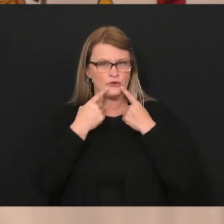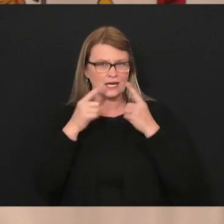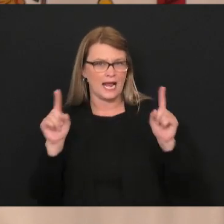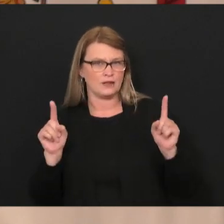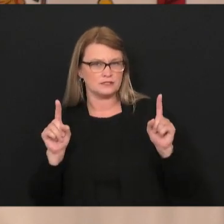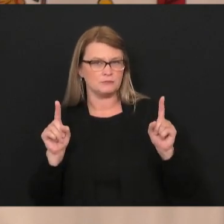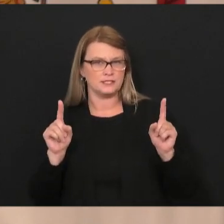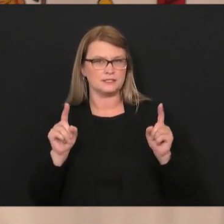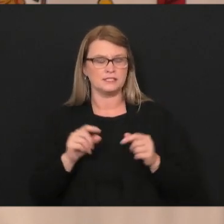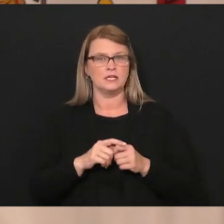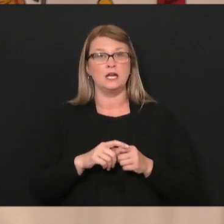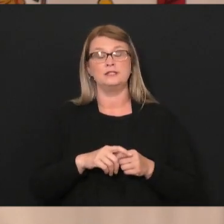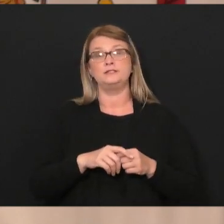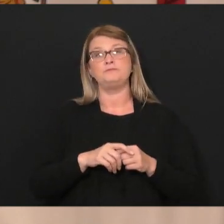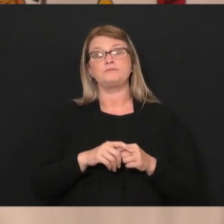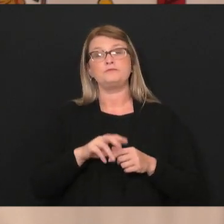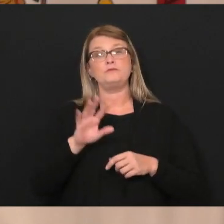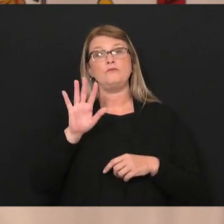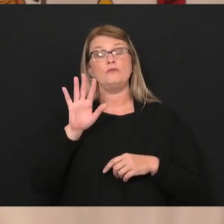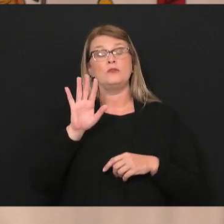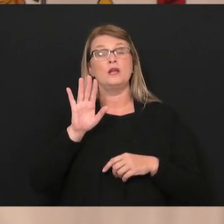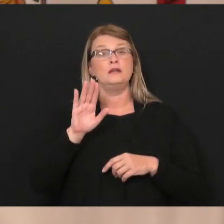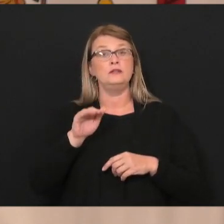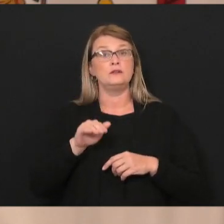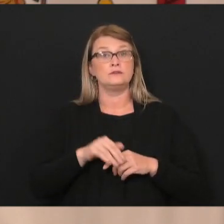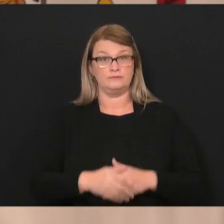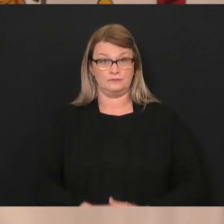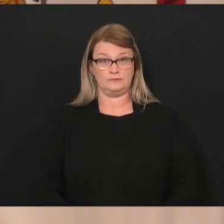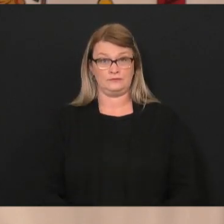really quickly, and that is just this.